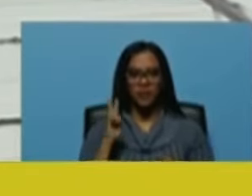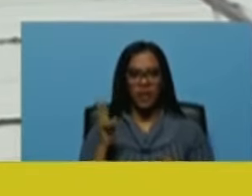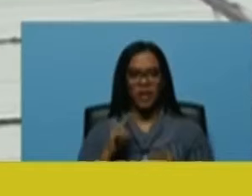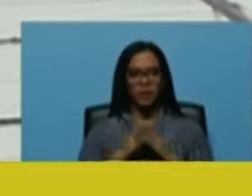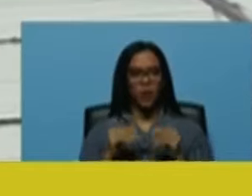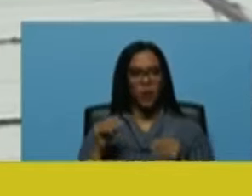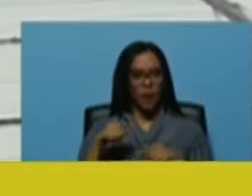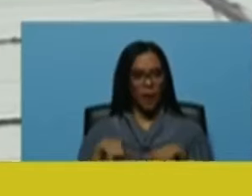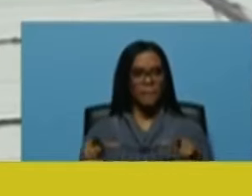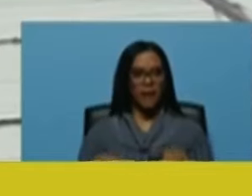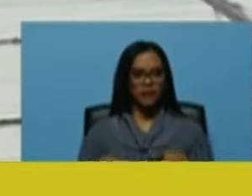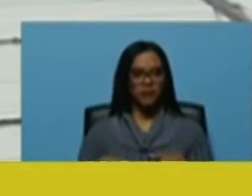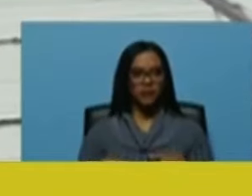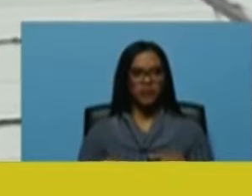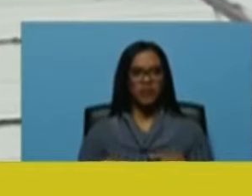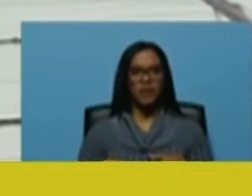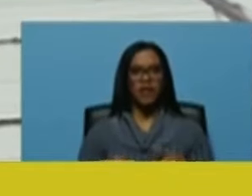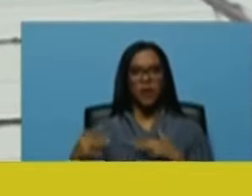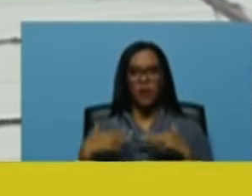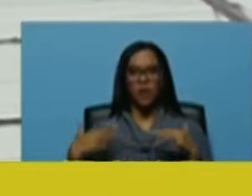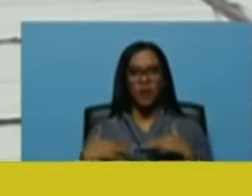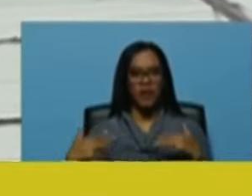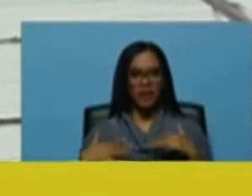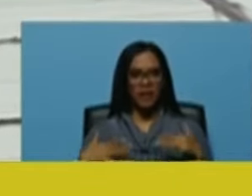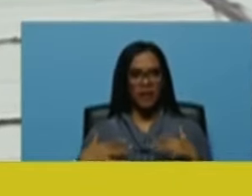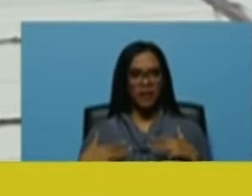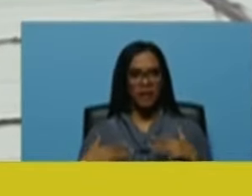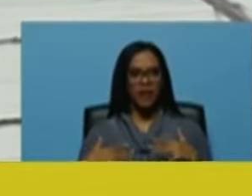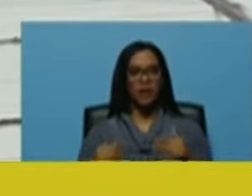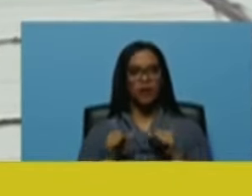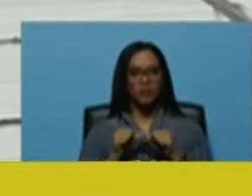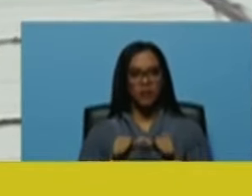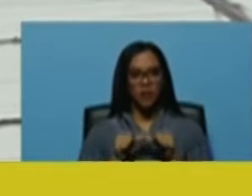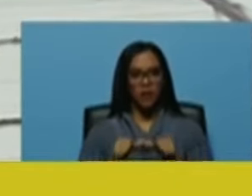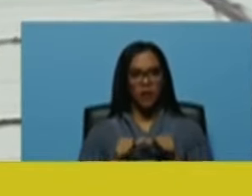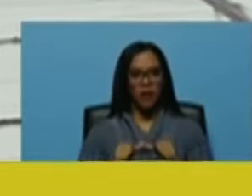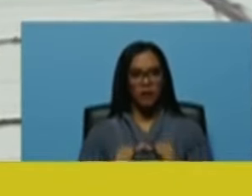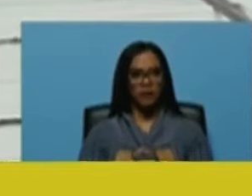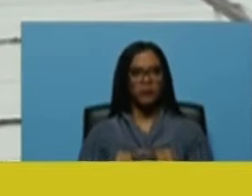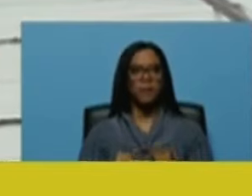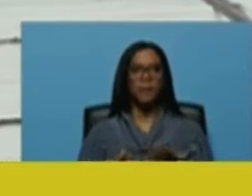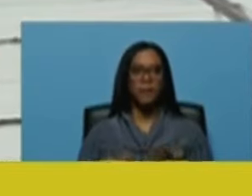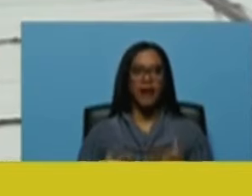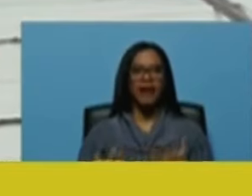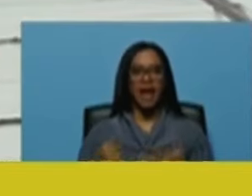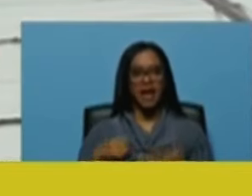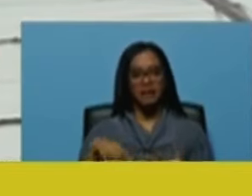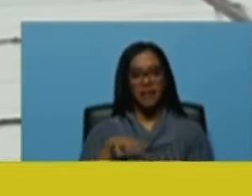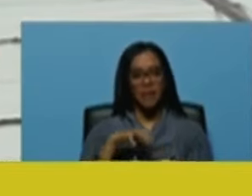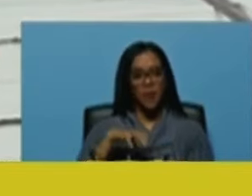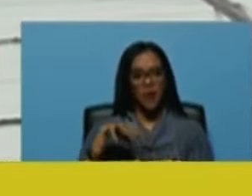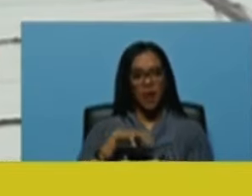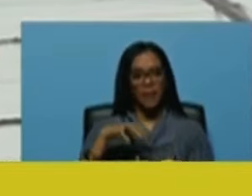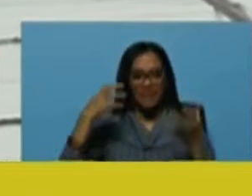in all the spaces. So it's a war, it's a cognitive war. It's a war to affect the minds